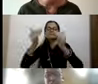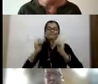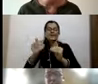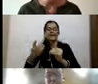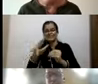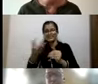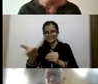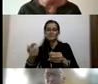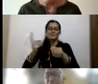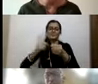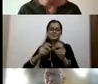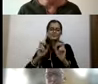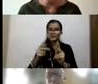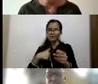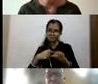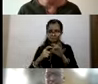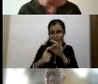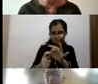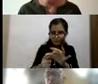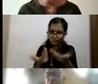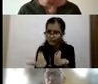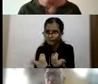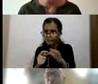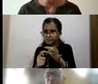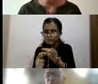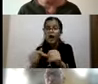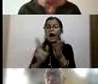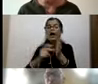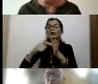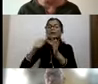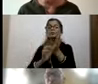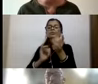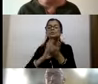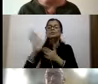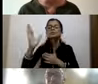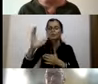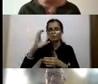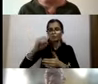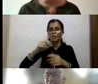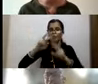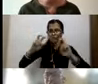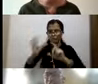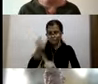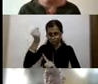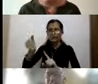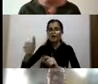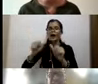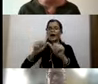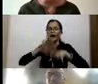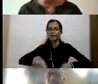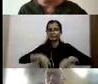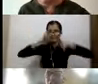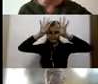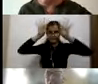I'll ask you a question, which Ankush had asked. Ankush Vengur Lekar is the co-founder of Adivas Ki Lives Matter. And he's